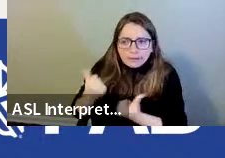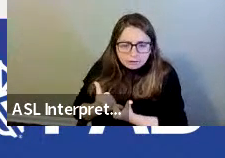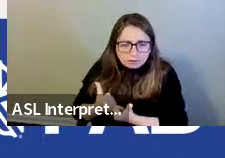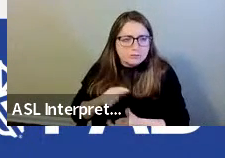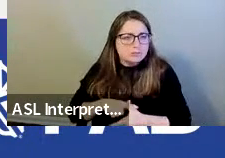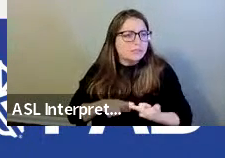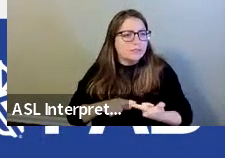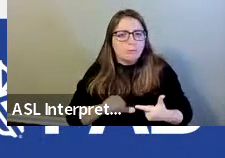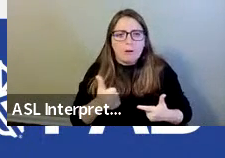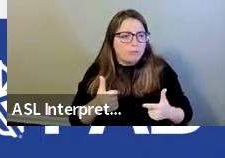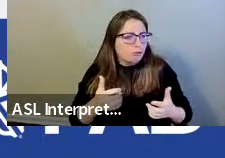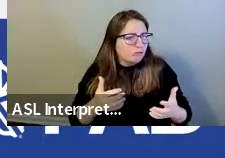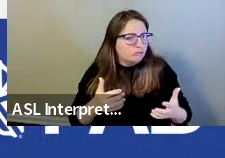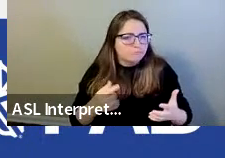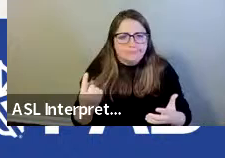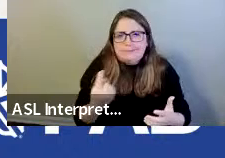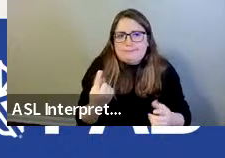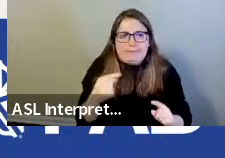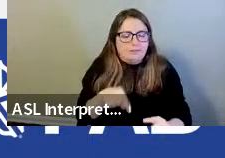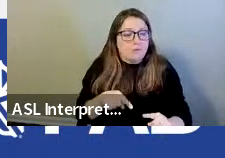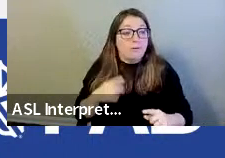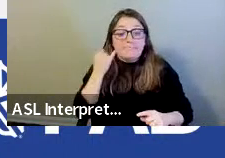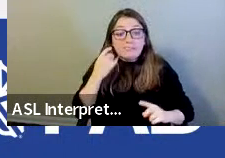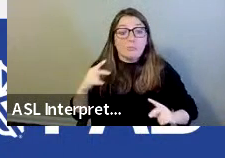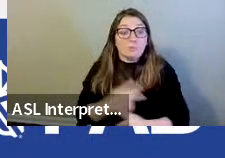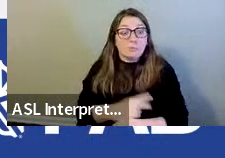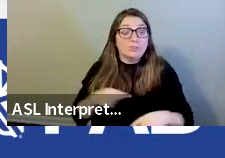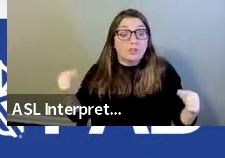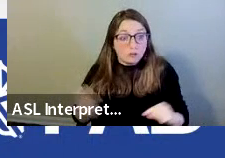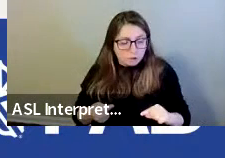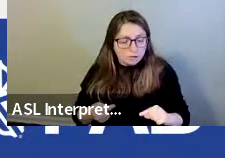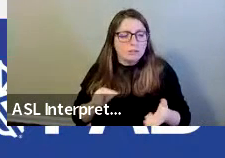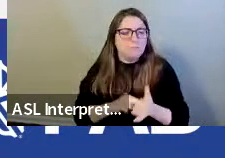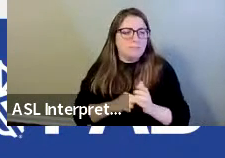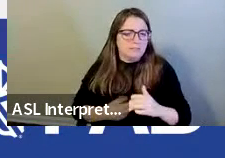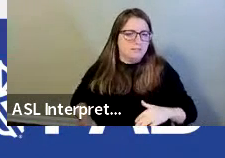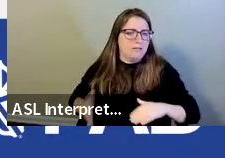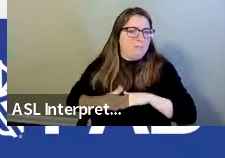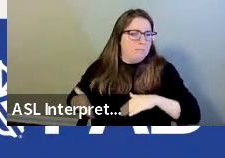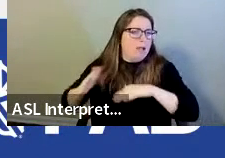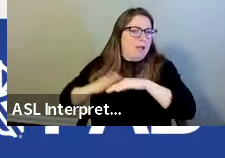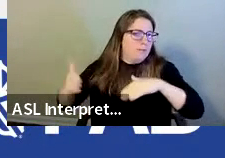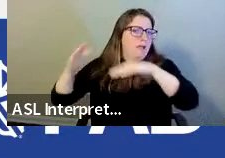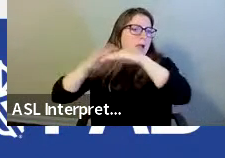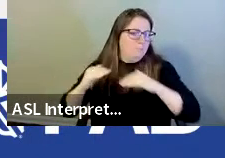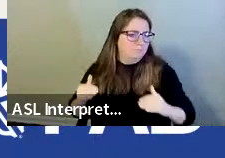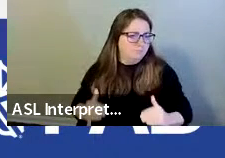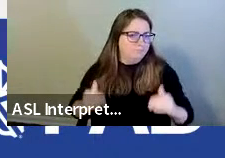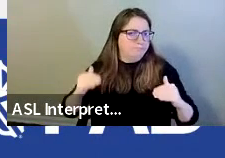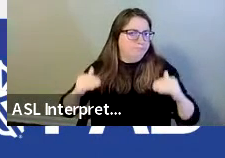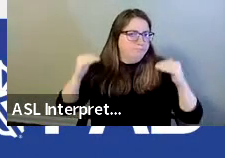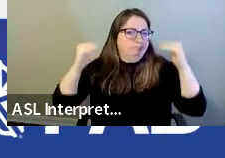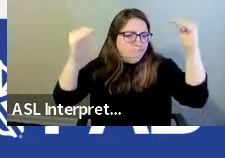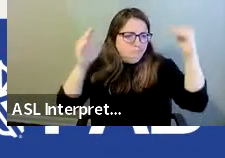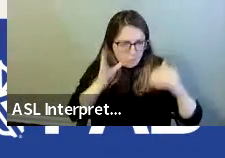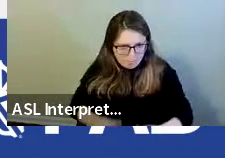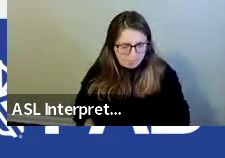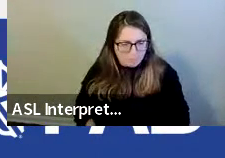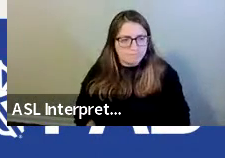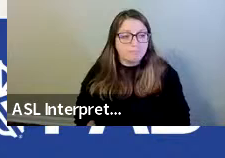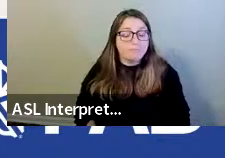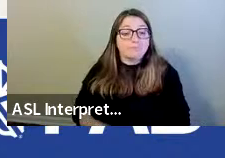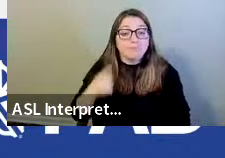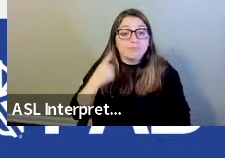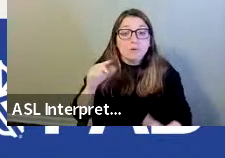the increased amount of harm corresponds directly with the increased level. So for level 1, we have a description